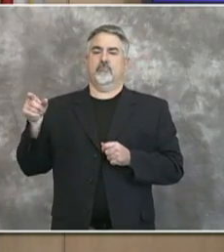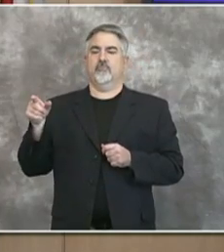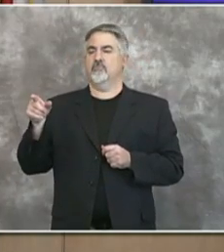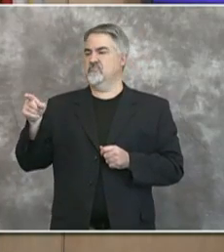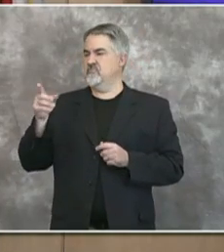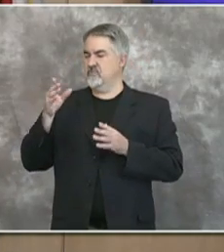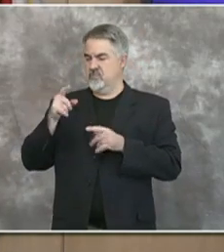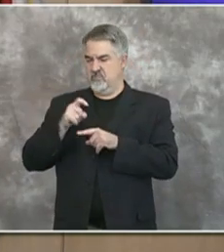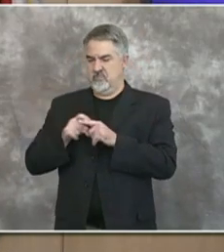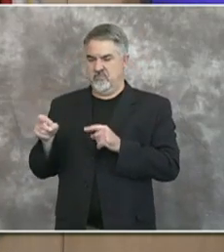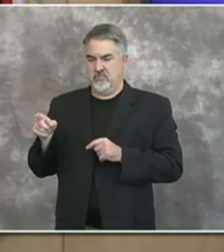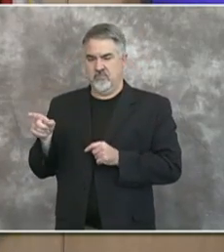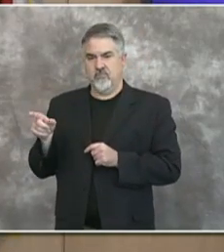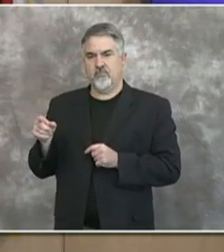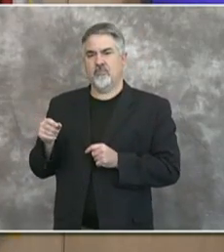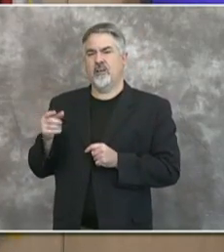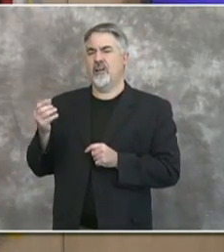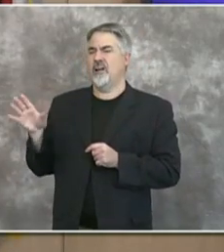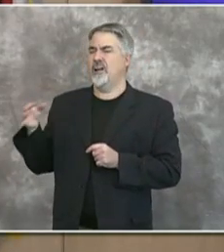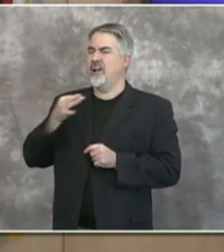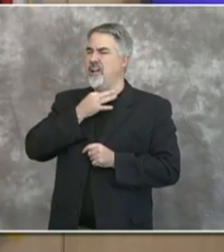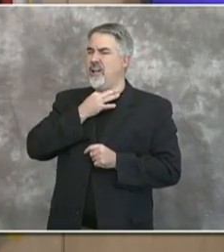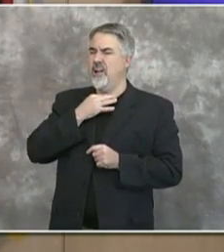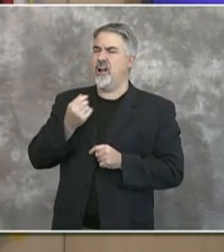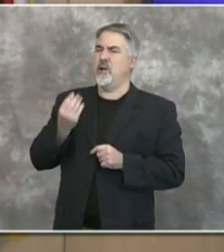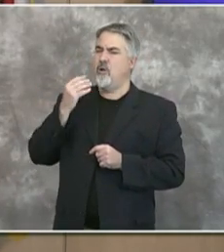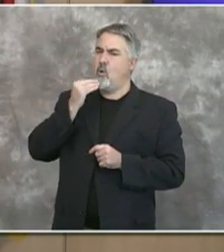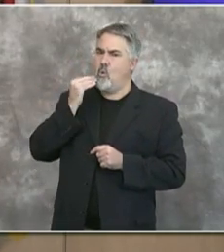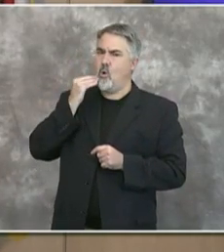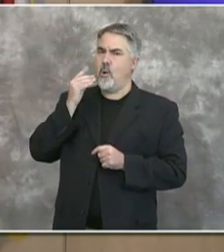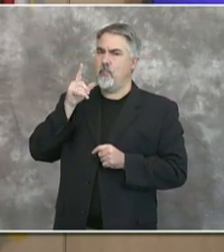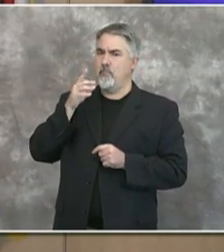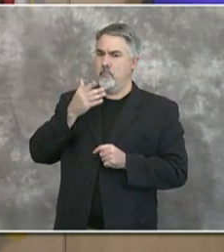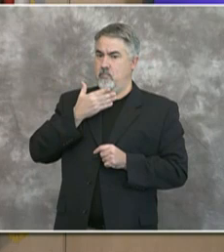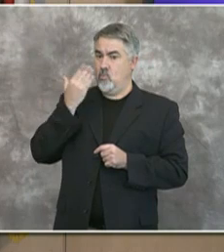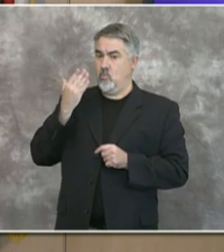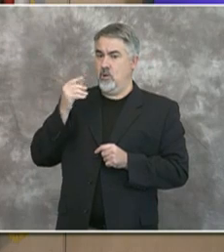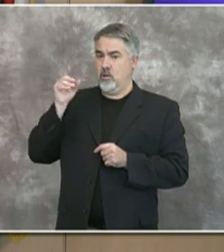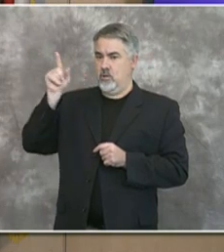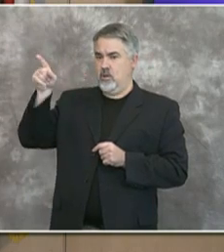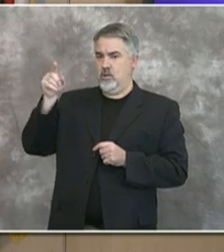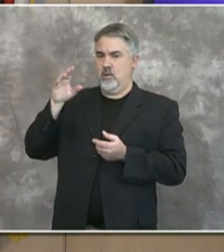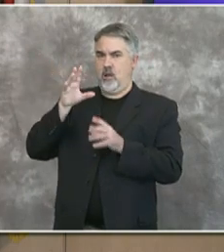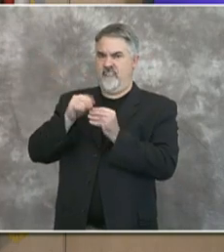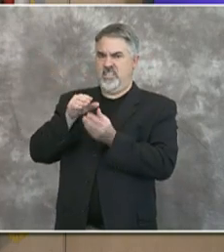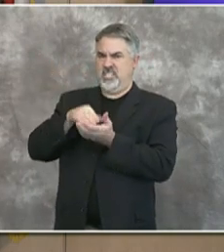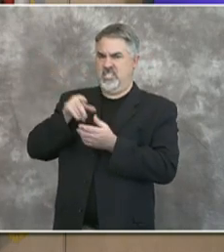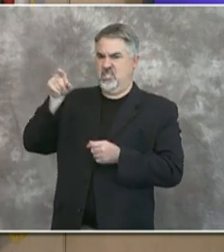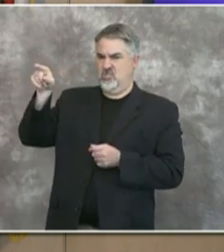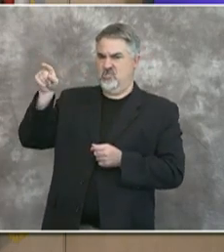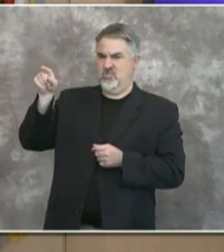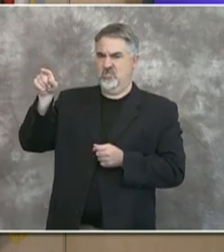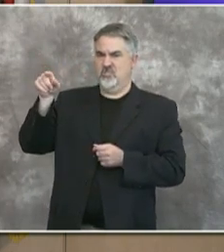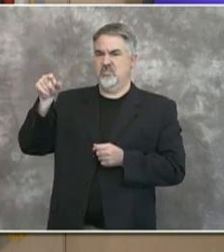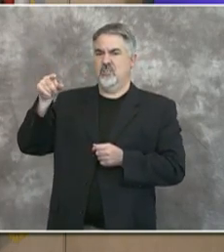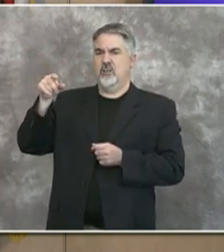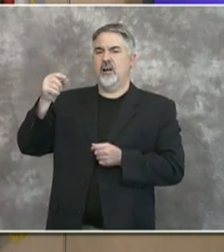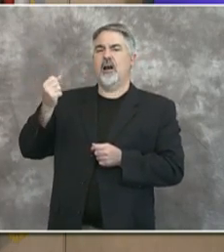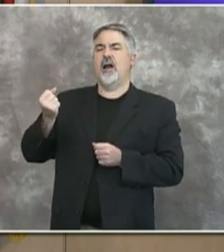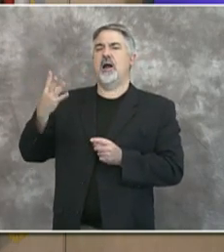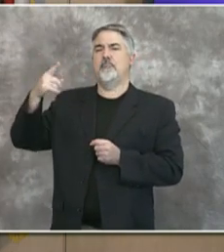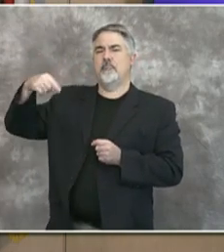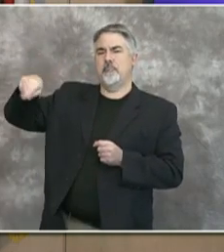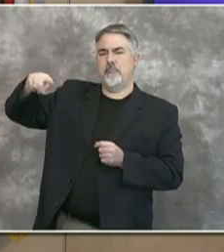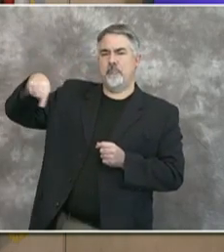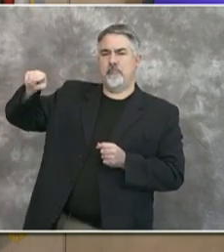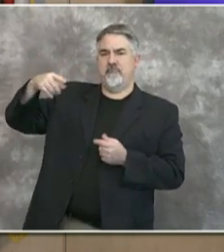How many homeless people staying at the convention center have been tested versus the staff and first responders who are working there? Yeah, we still